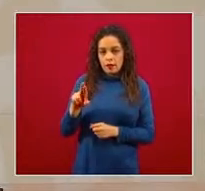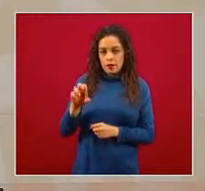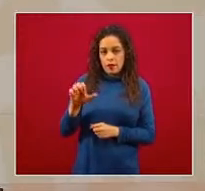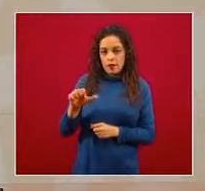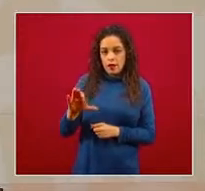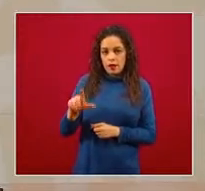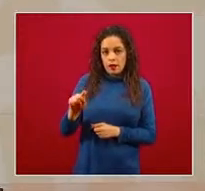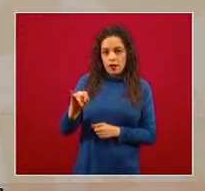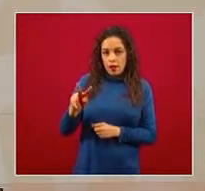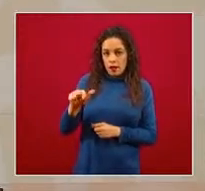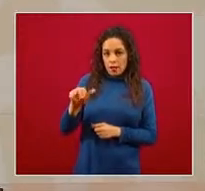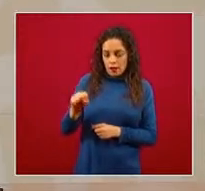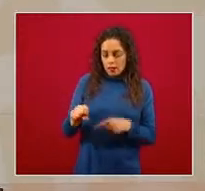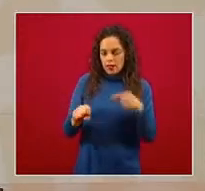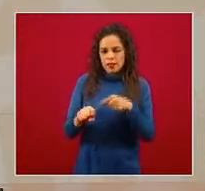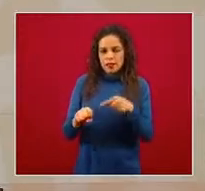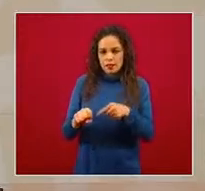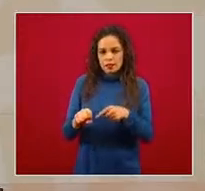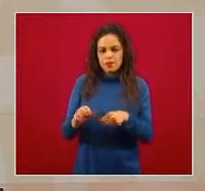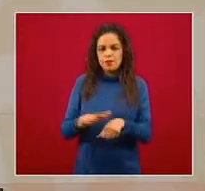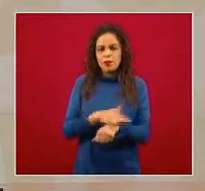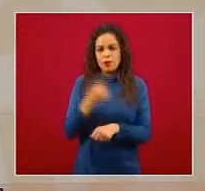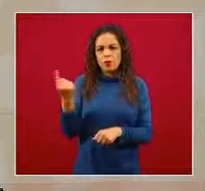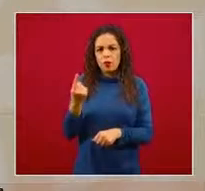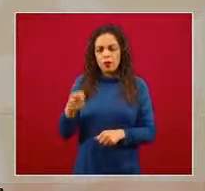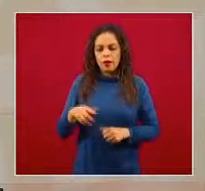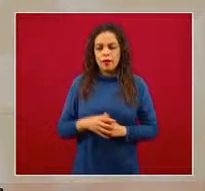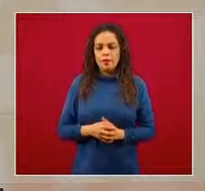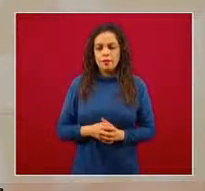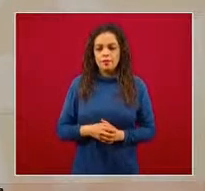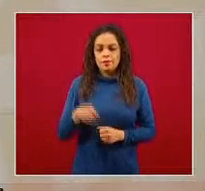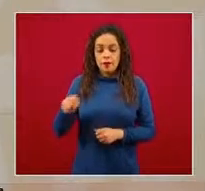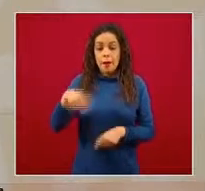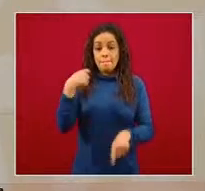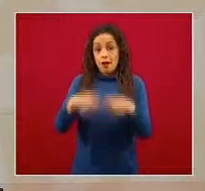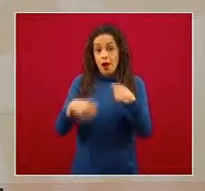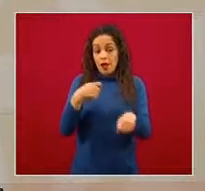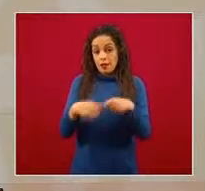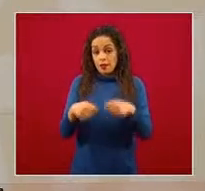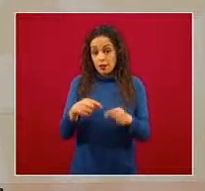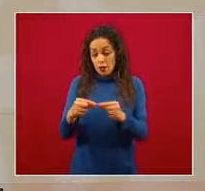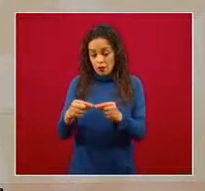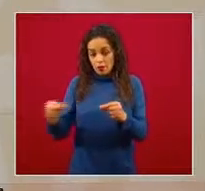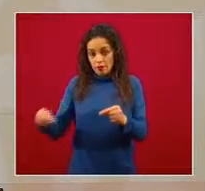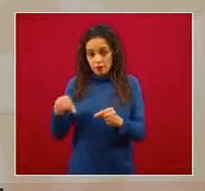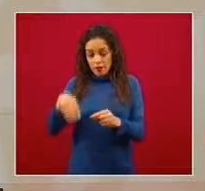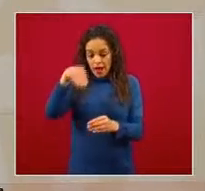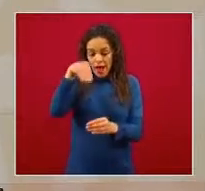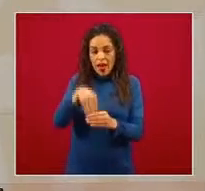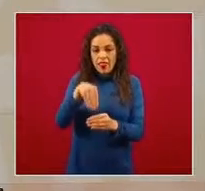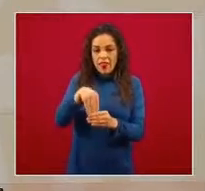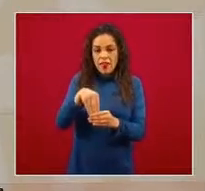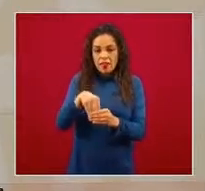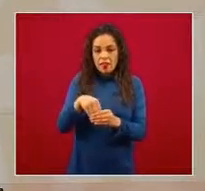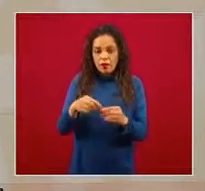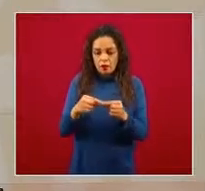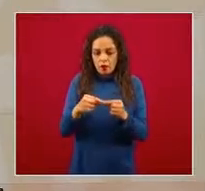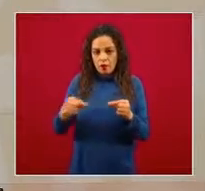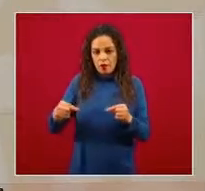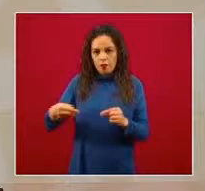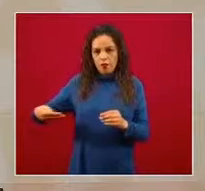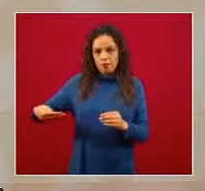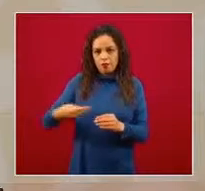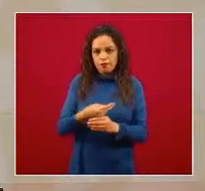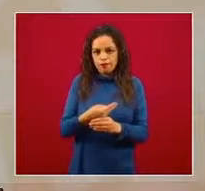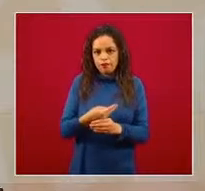the test strips, so it's faster, and you have a plastic device, and inside of it, it